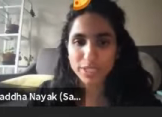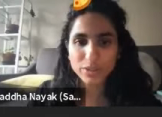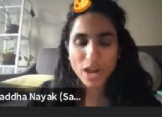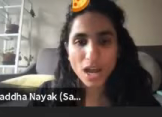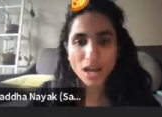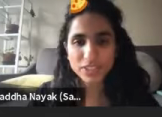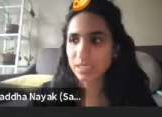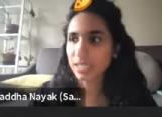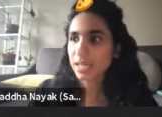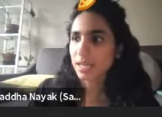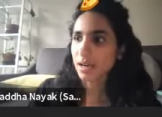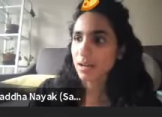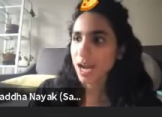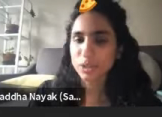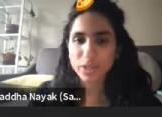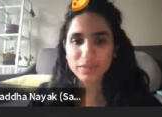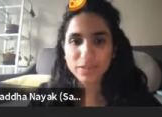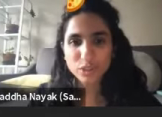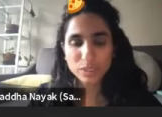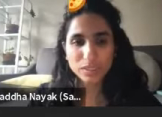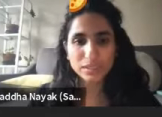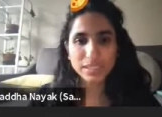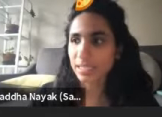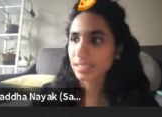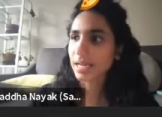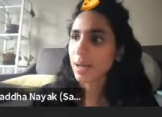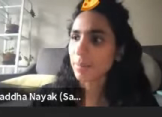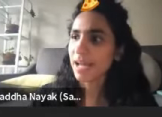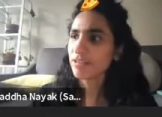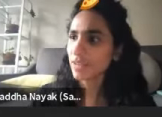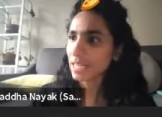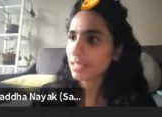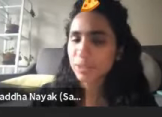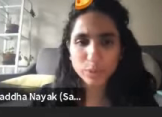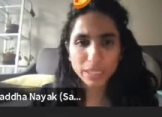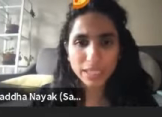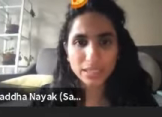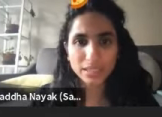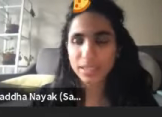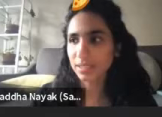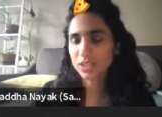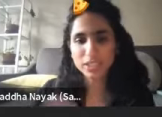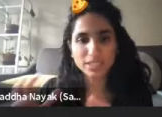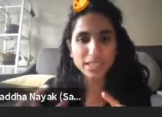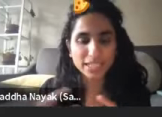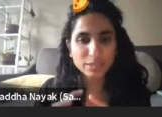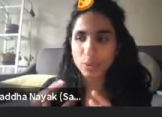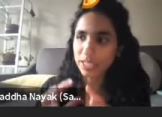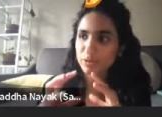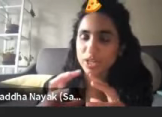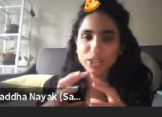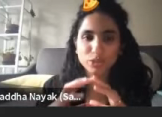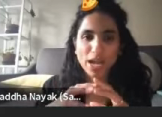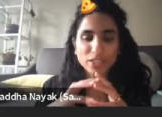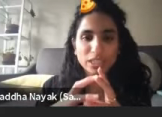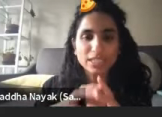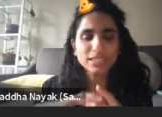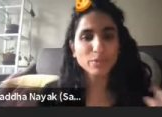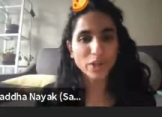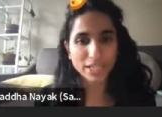how to read graphs and how to look at visuals. And I feel it would be it's a nice point for us